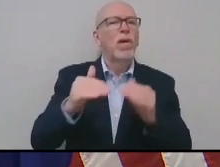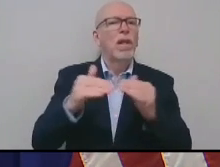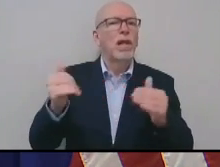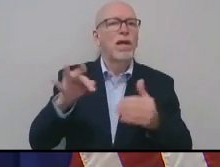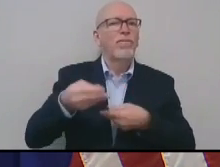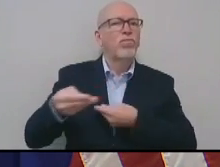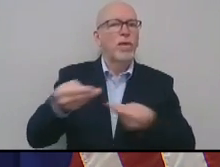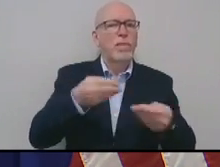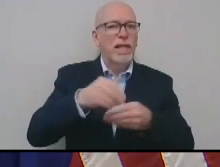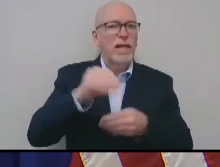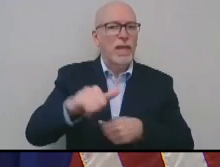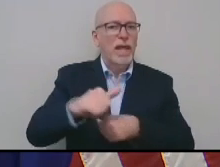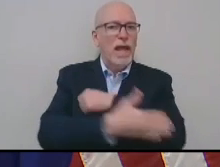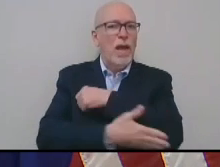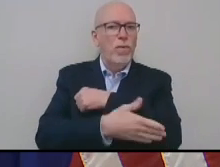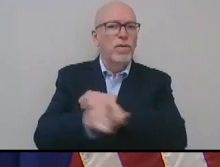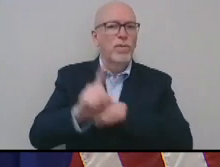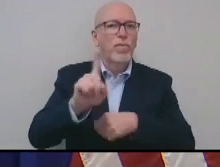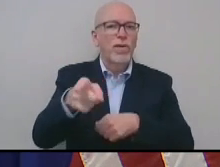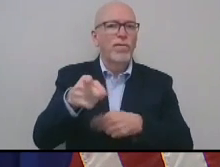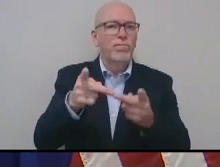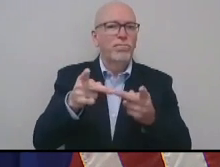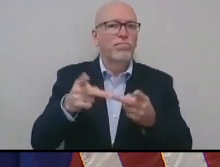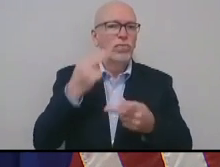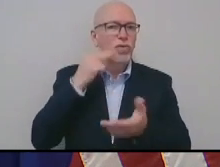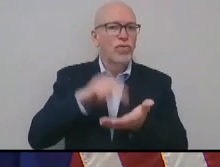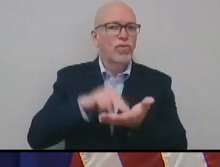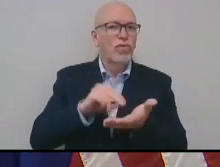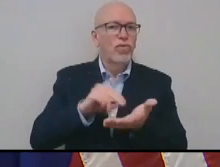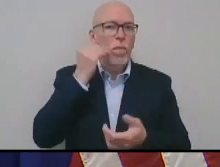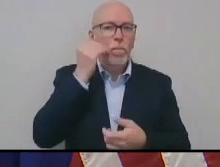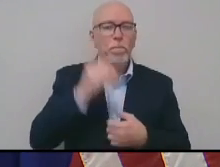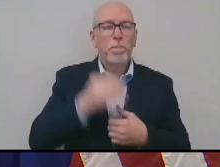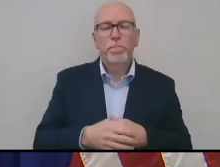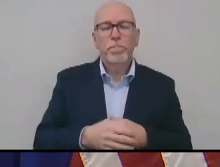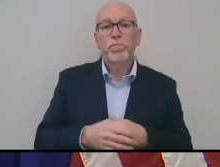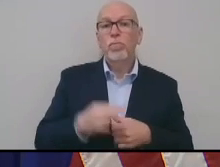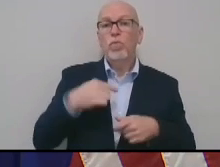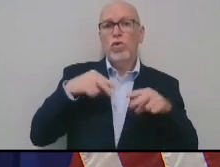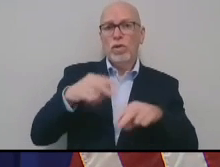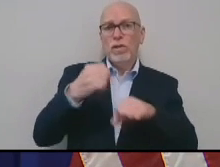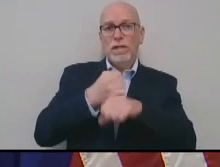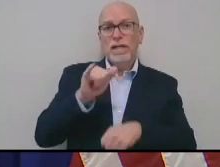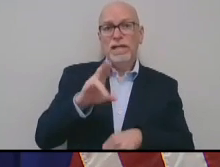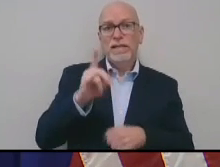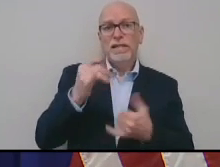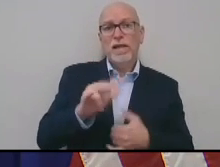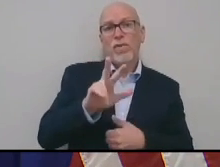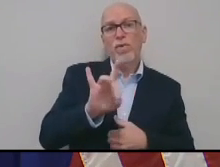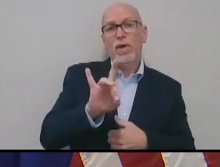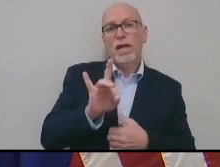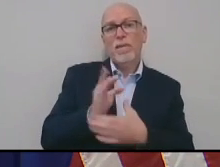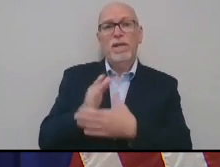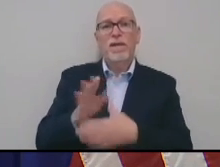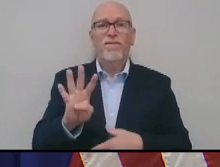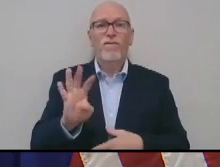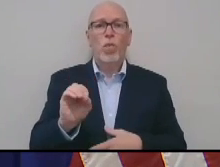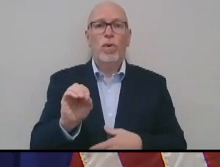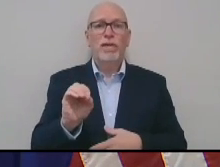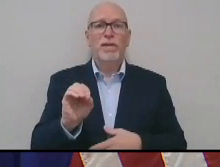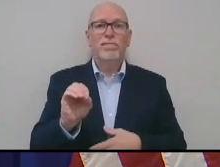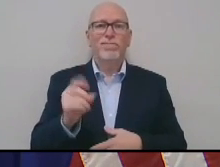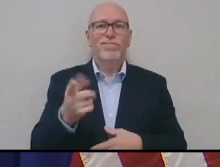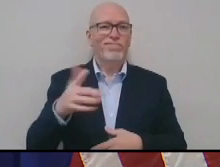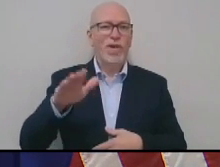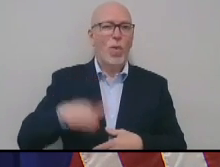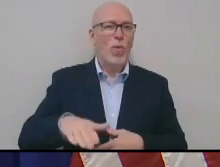county in which the facility is located. When we look at our data, Indiana ranks between 38th and 40th, the lower half,